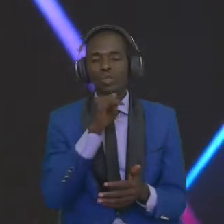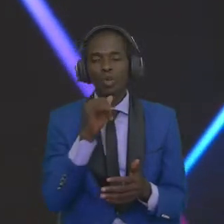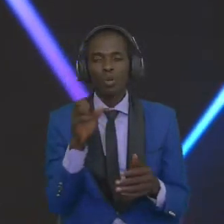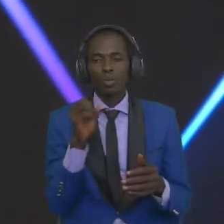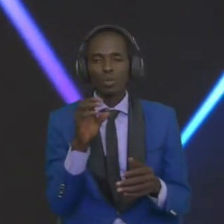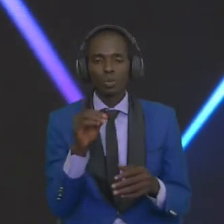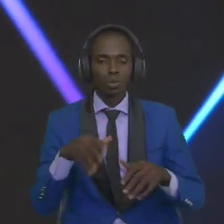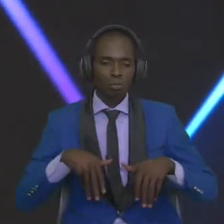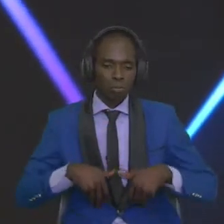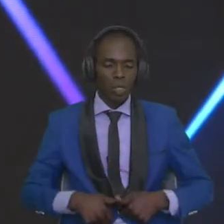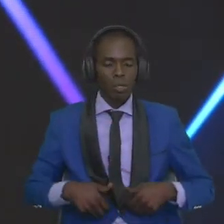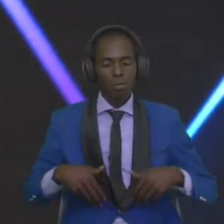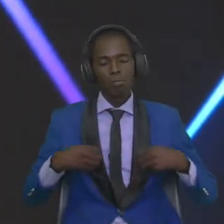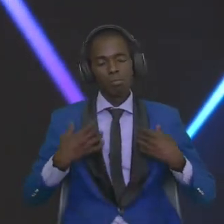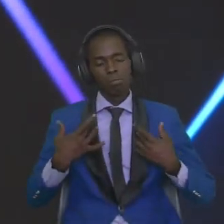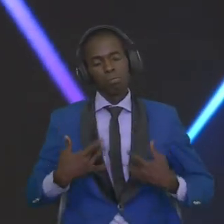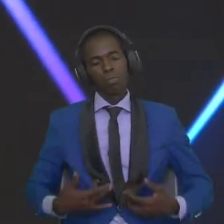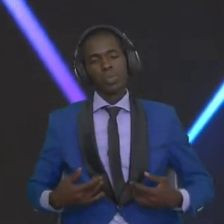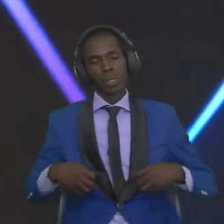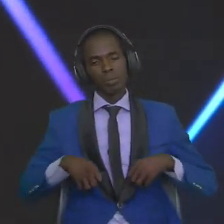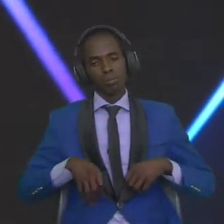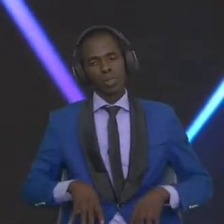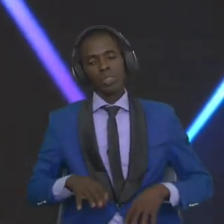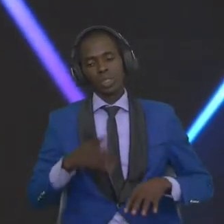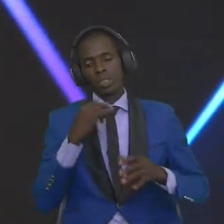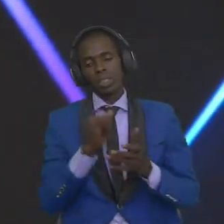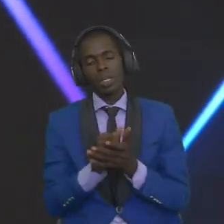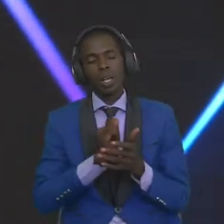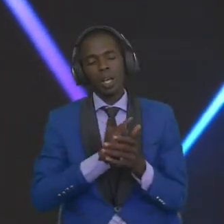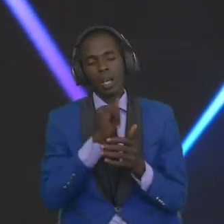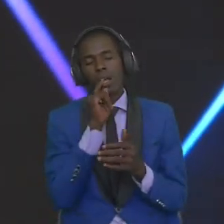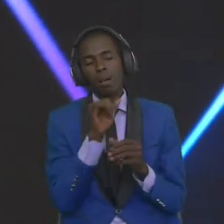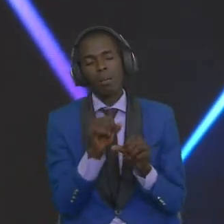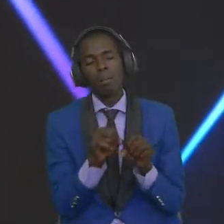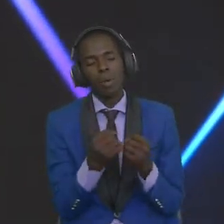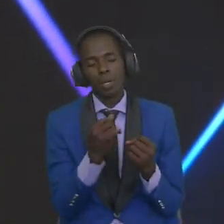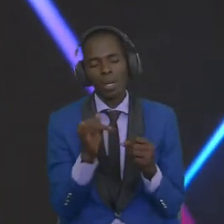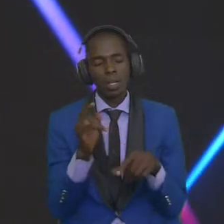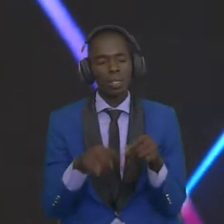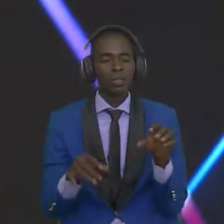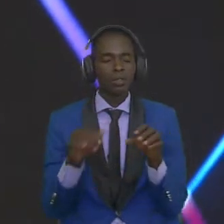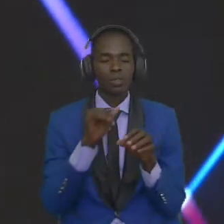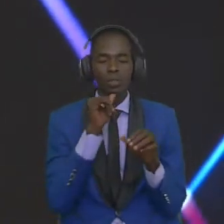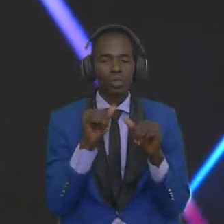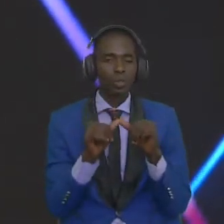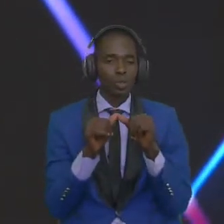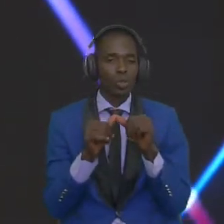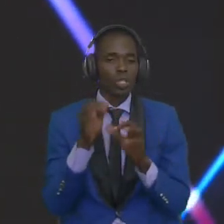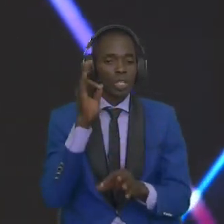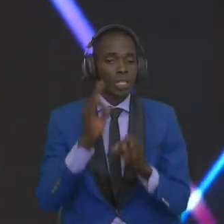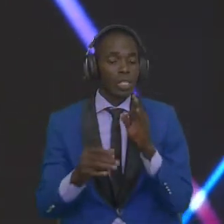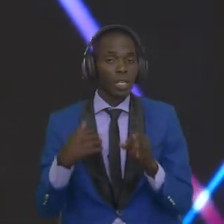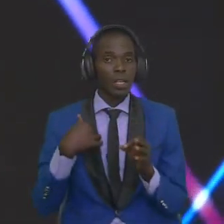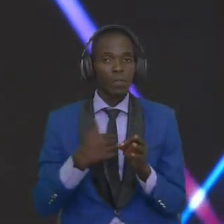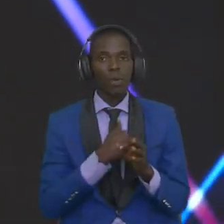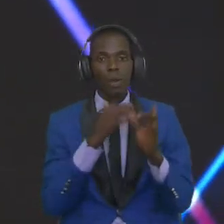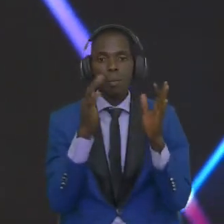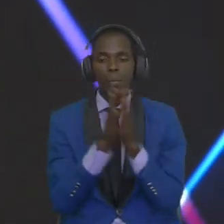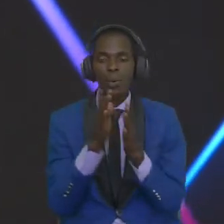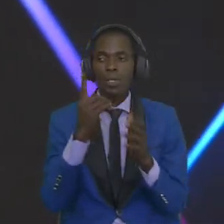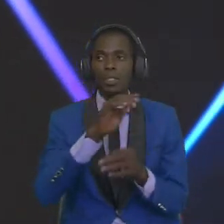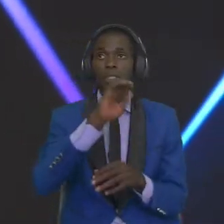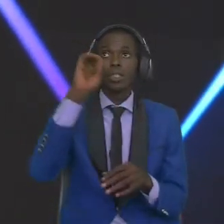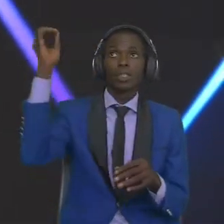we're not so tired and fainting that we'll say I'm crumbling, I cannot continue. We have to pray. If we pray, the grace of God